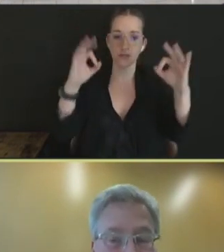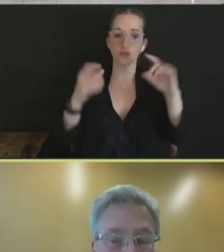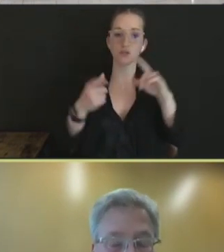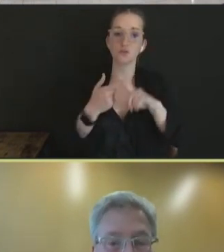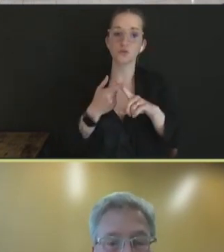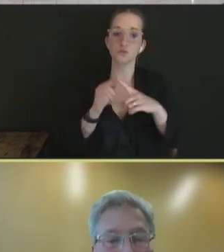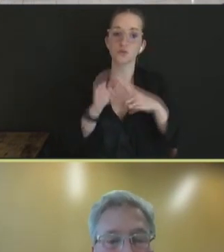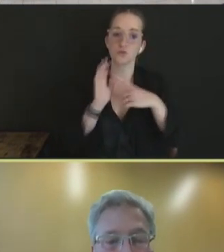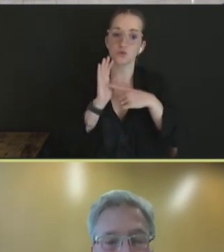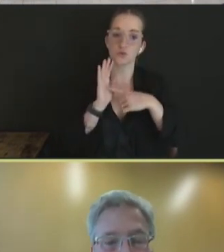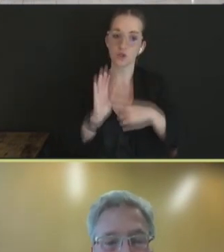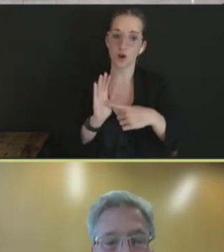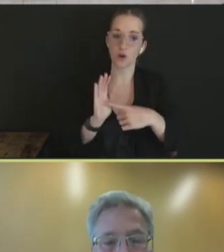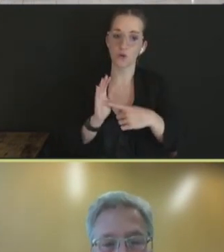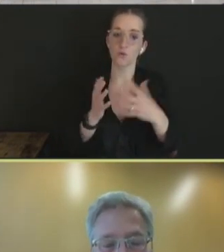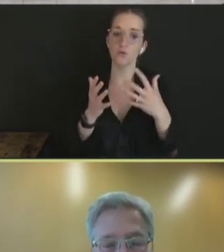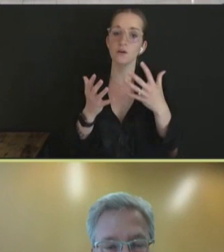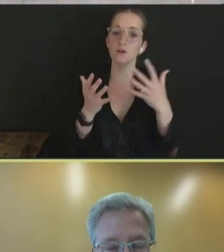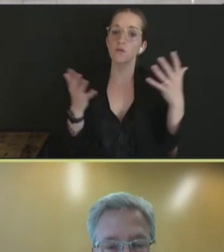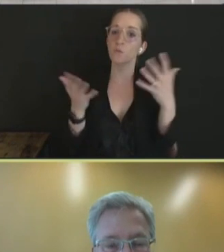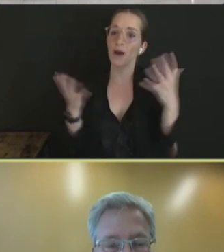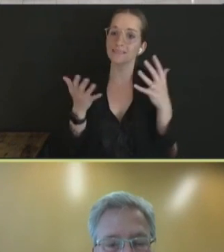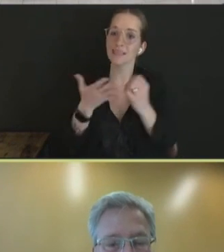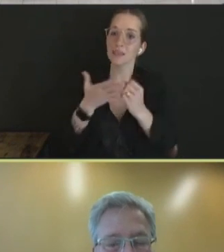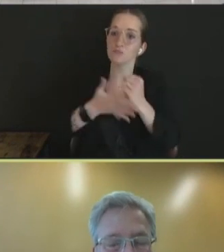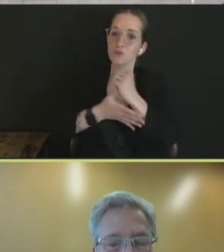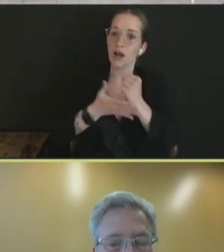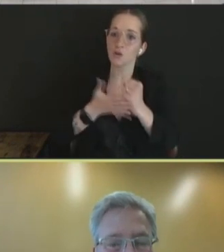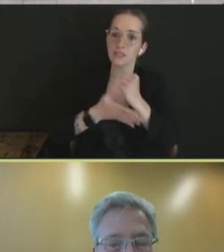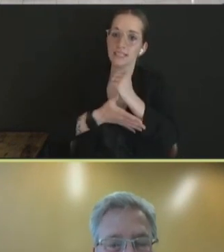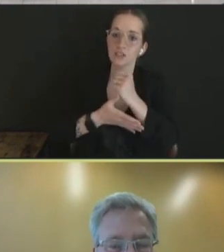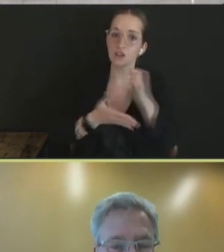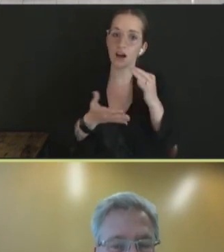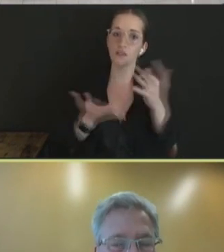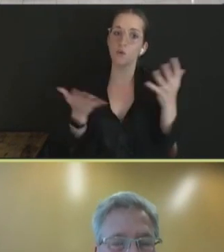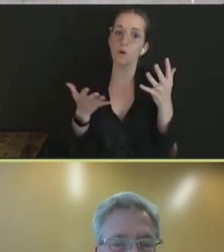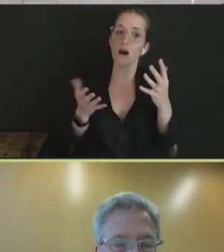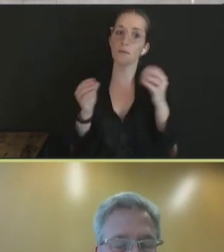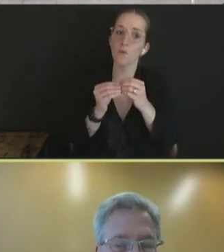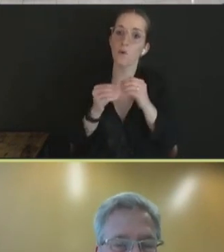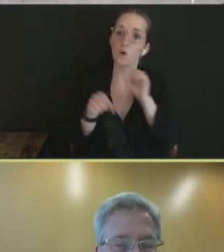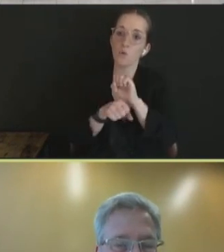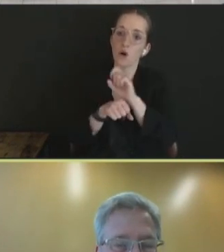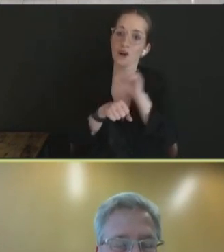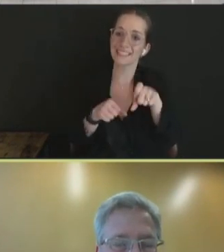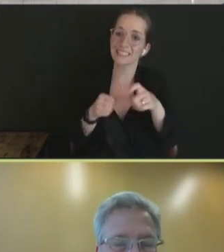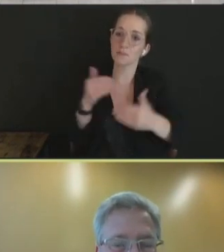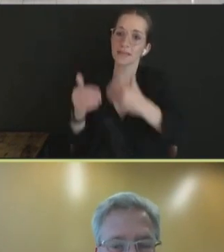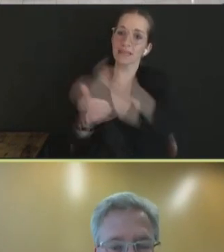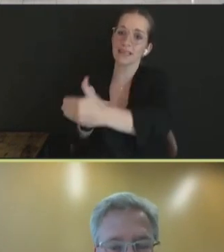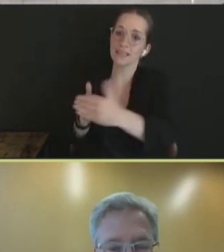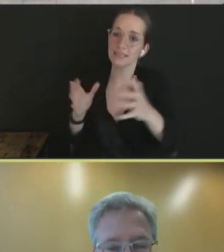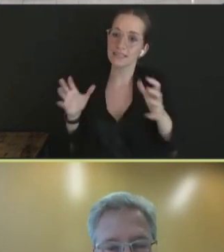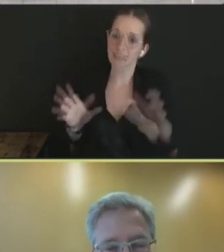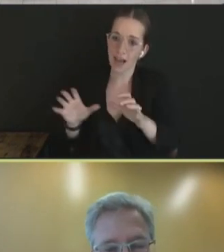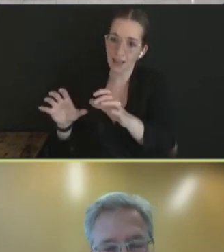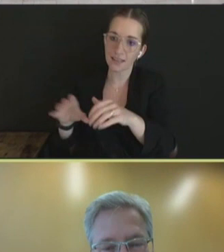a way to consider the prioritization of what could be done here. And for